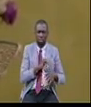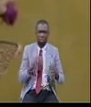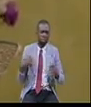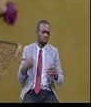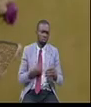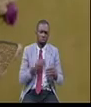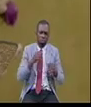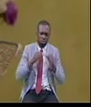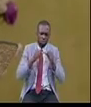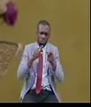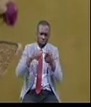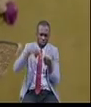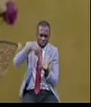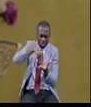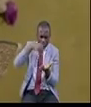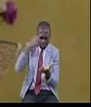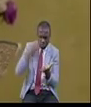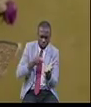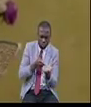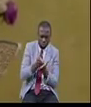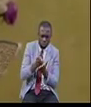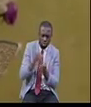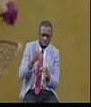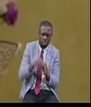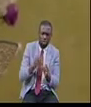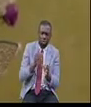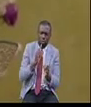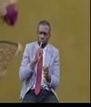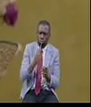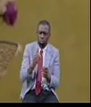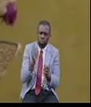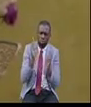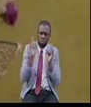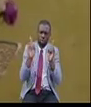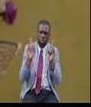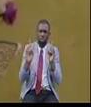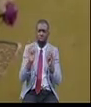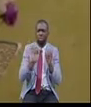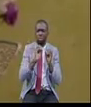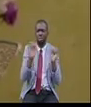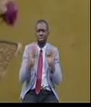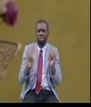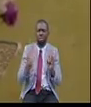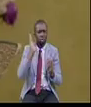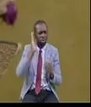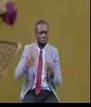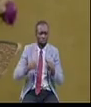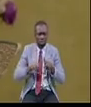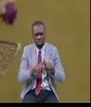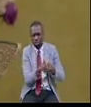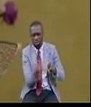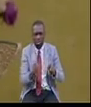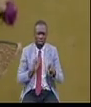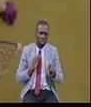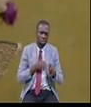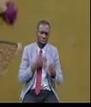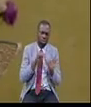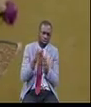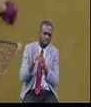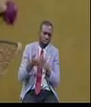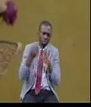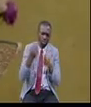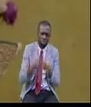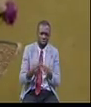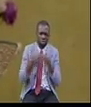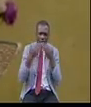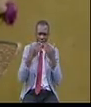doctrine, and nothing will derail us in Jesus' name. Thank you, Lord, because we know you have answered. And this morning, let your